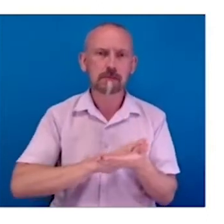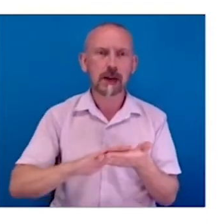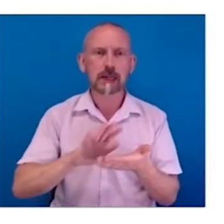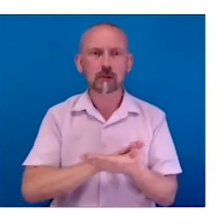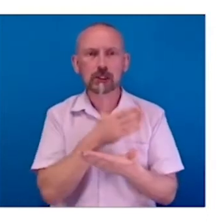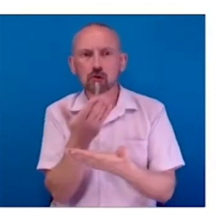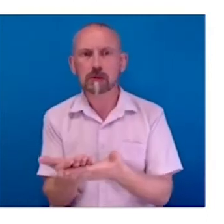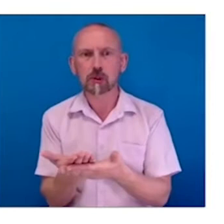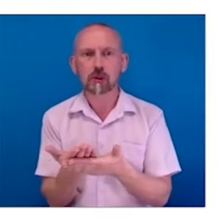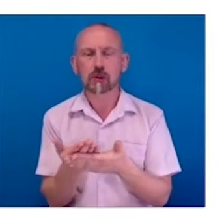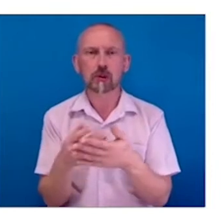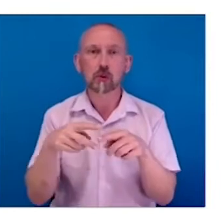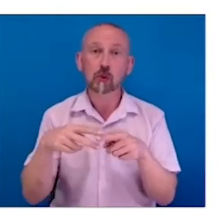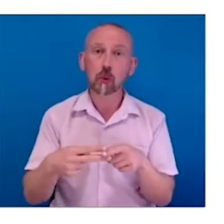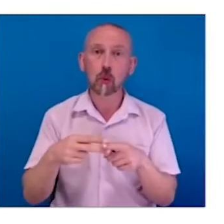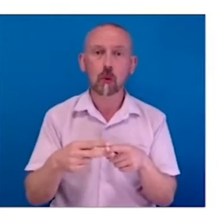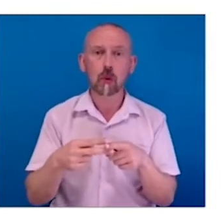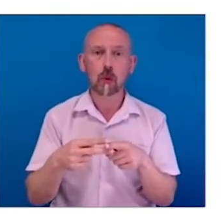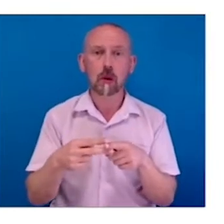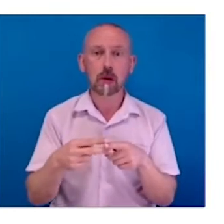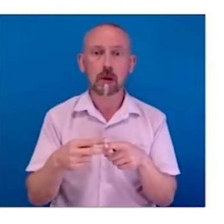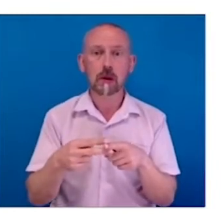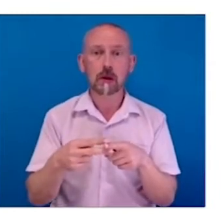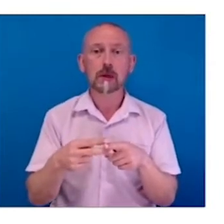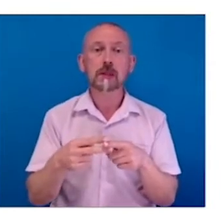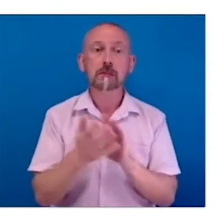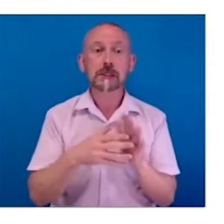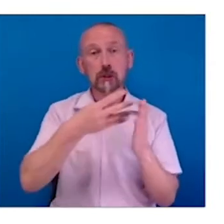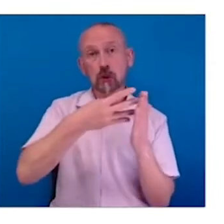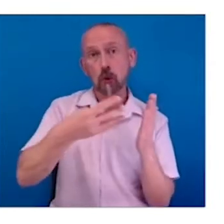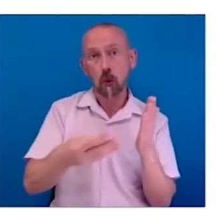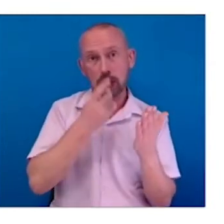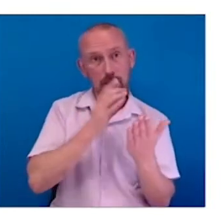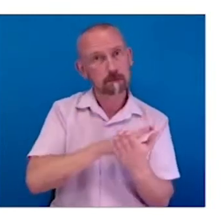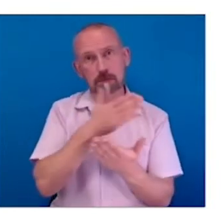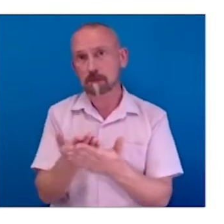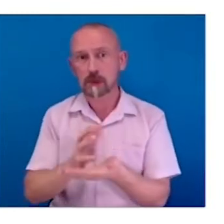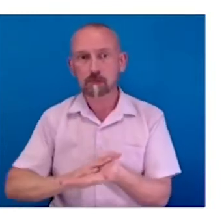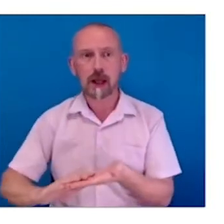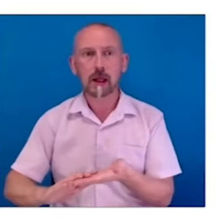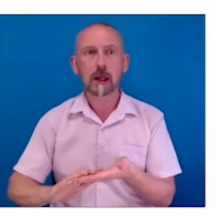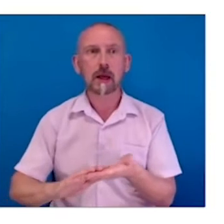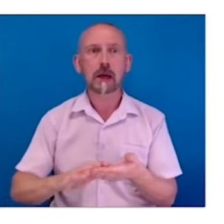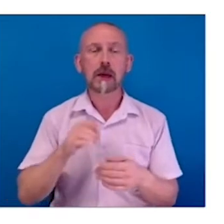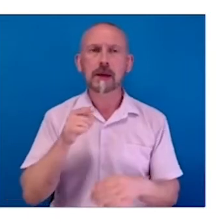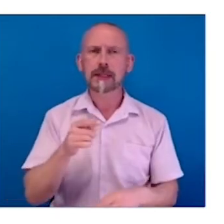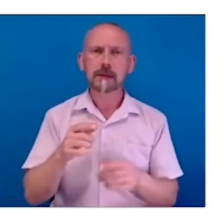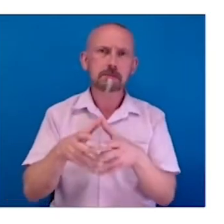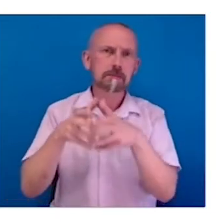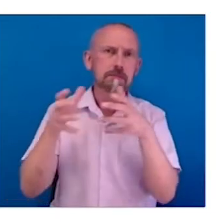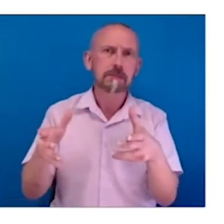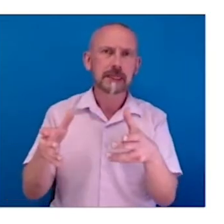music scores. The producers of the mainstream software MuseScore and